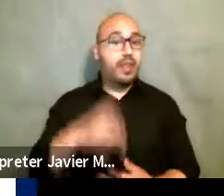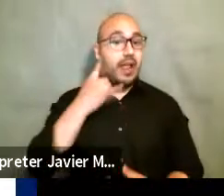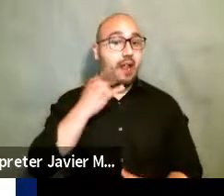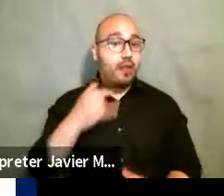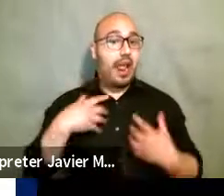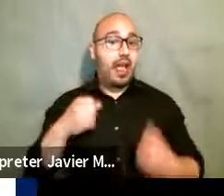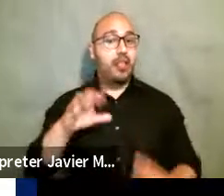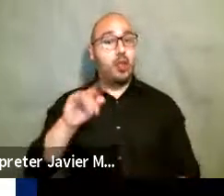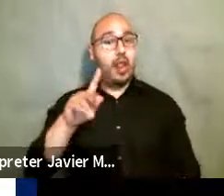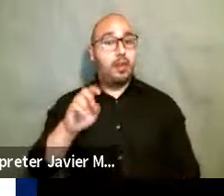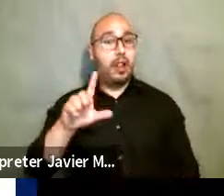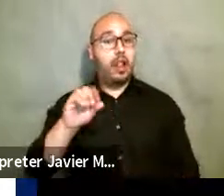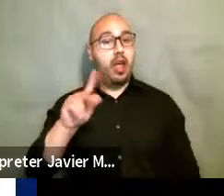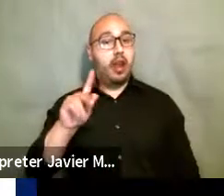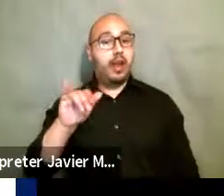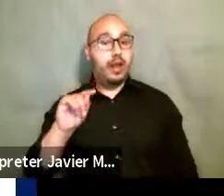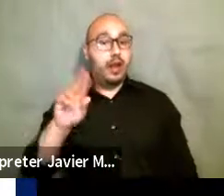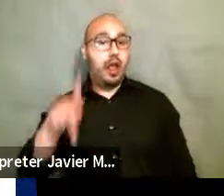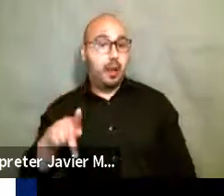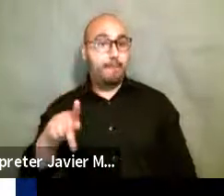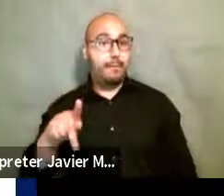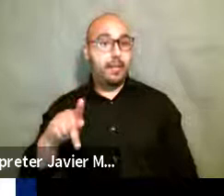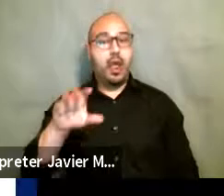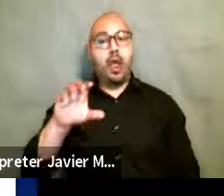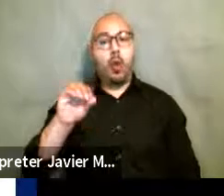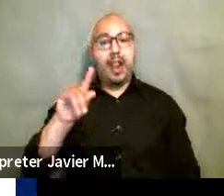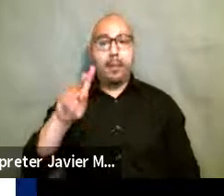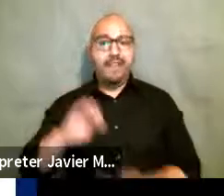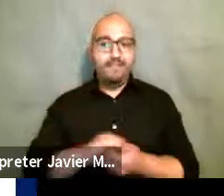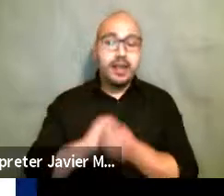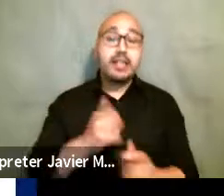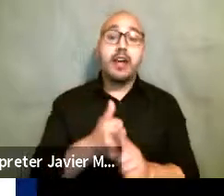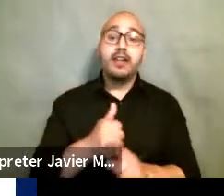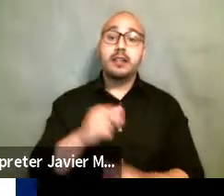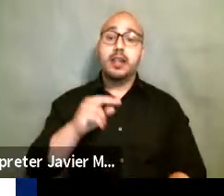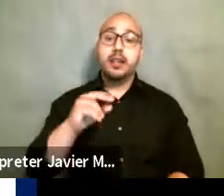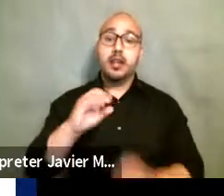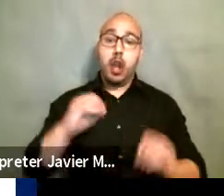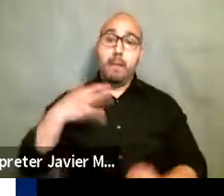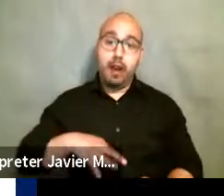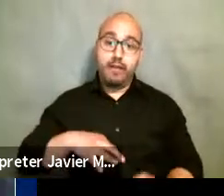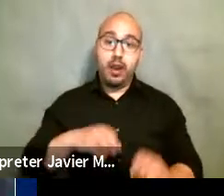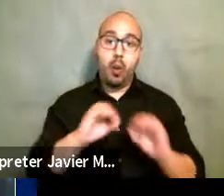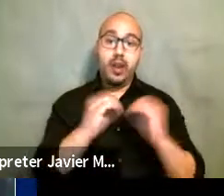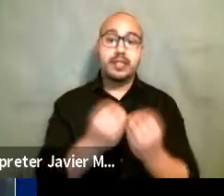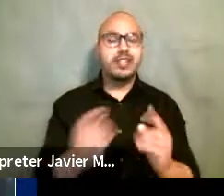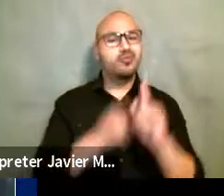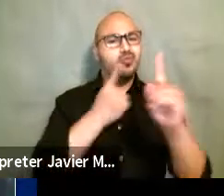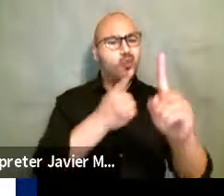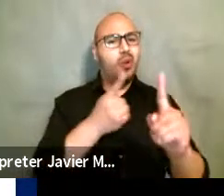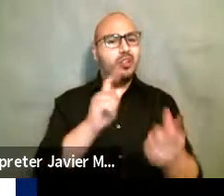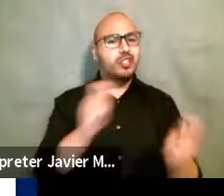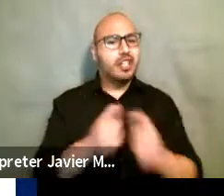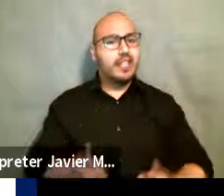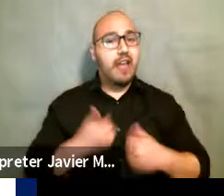Up project. A little bit about the California Health Collaborative. It is a nonprofit organization whose mission is to change lives by improving health